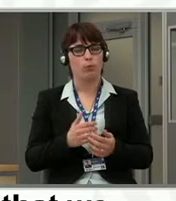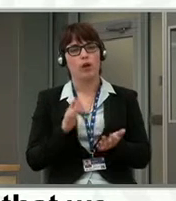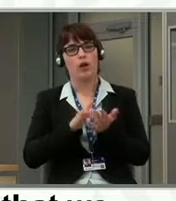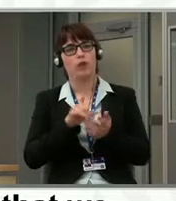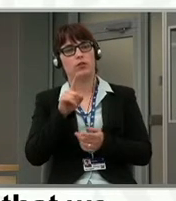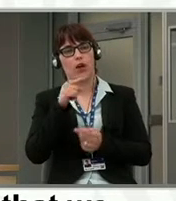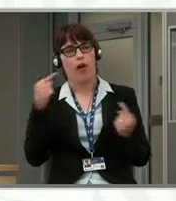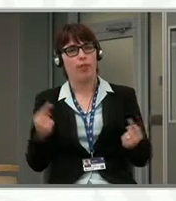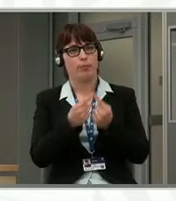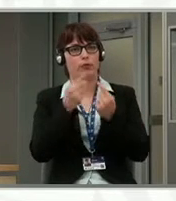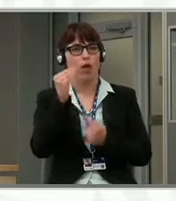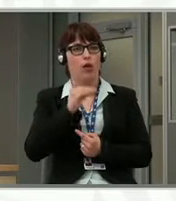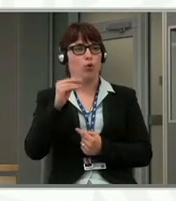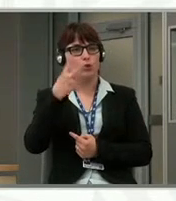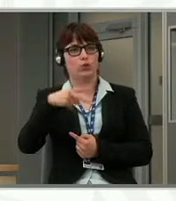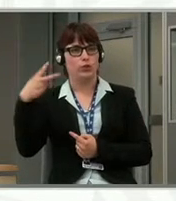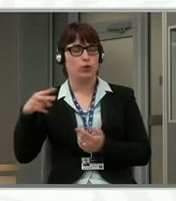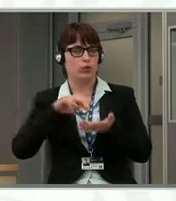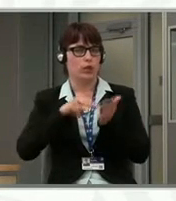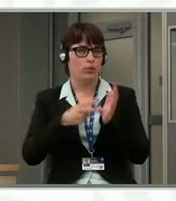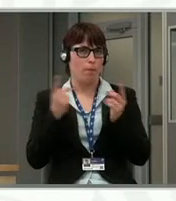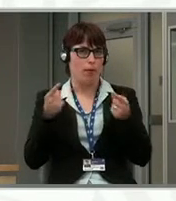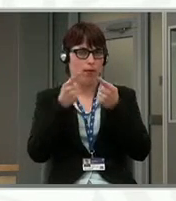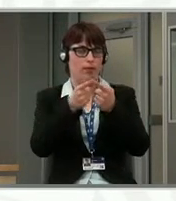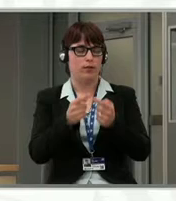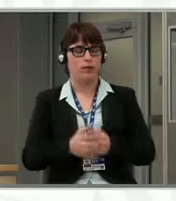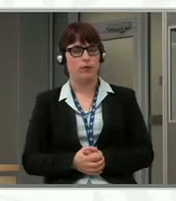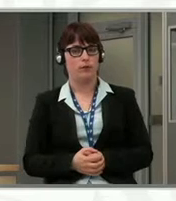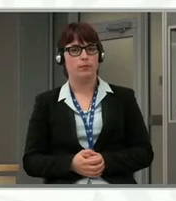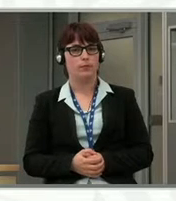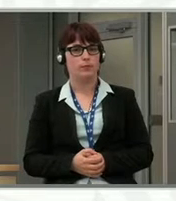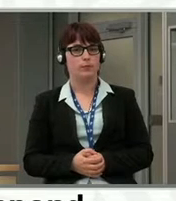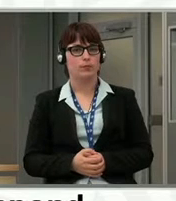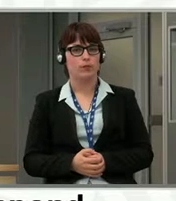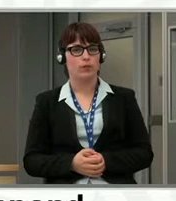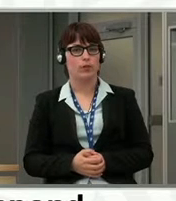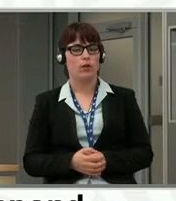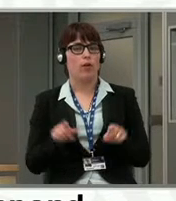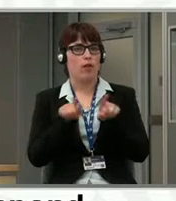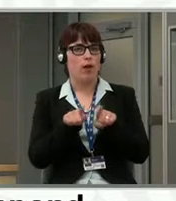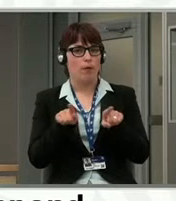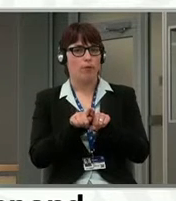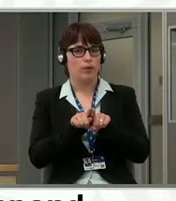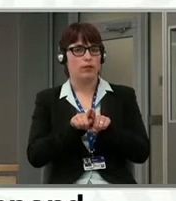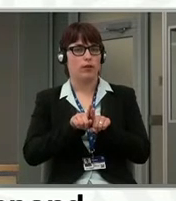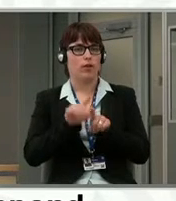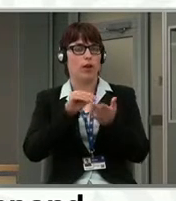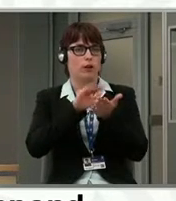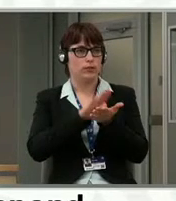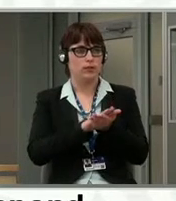such measures that would correspond to the goals of Strategy 2020.